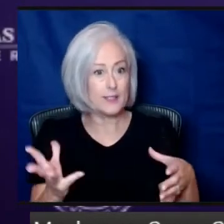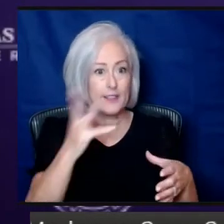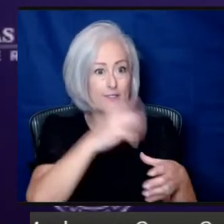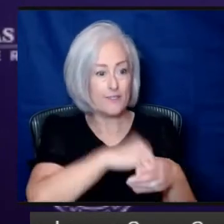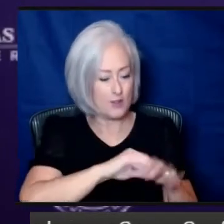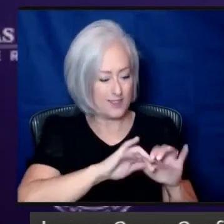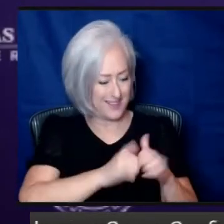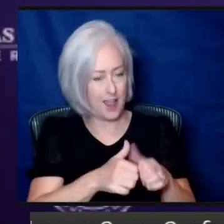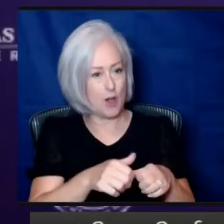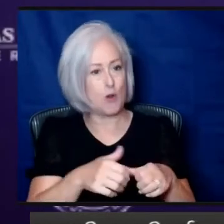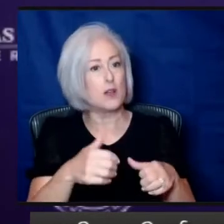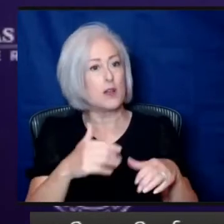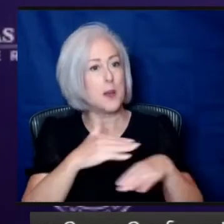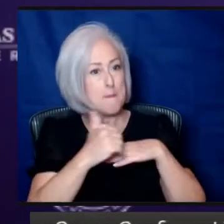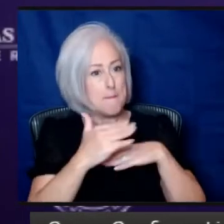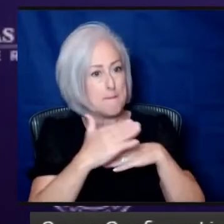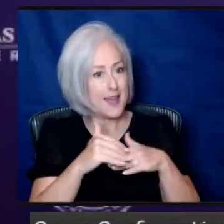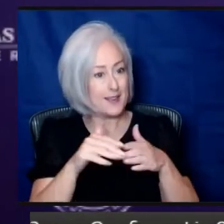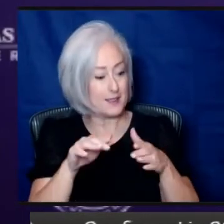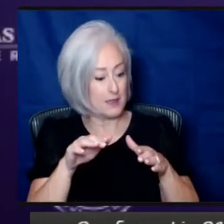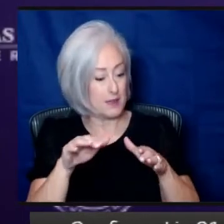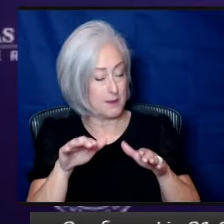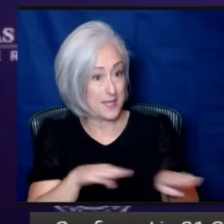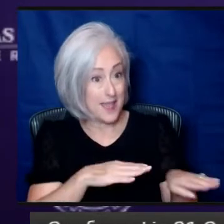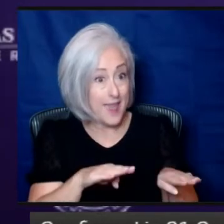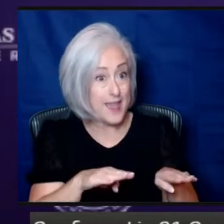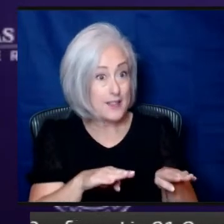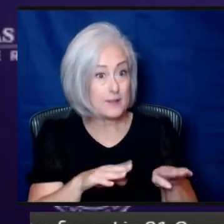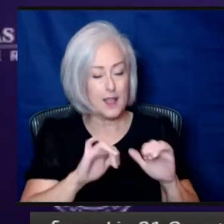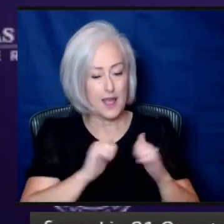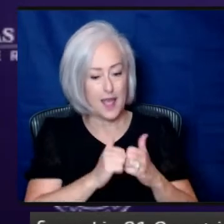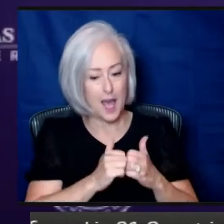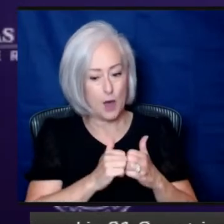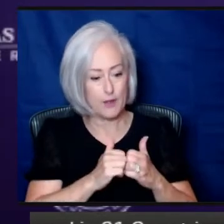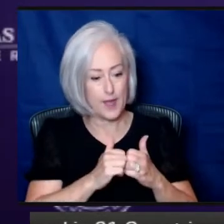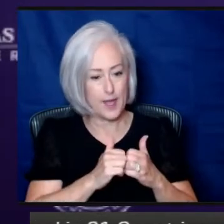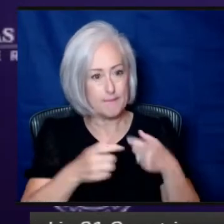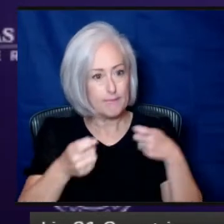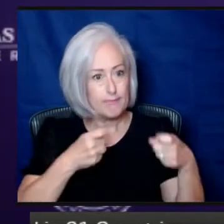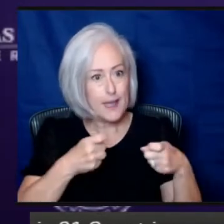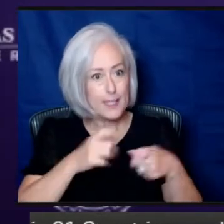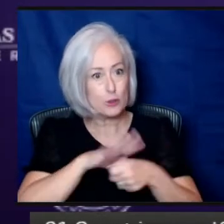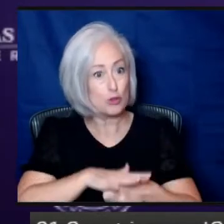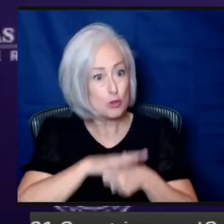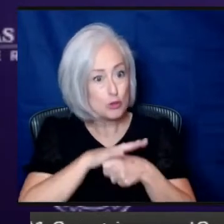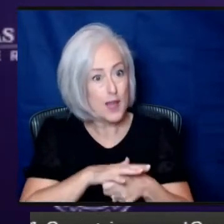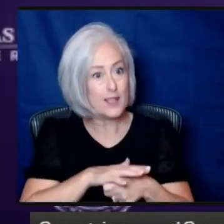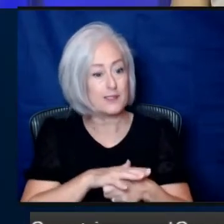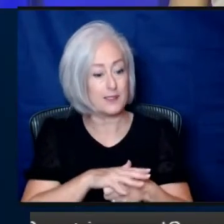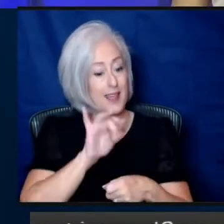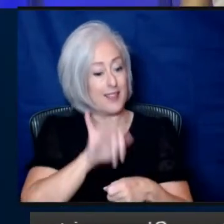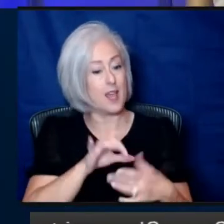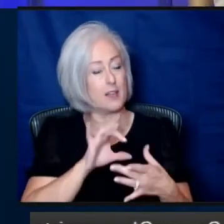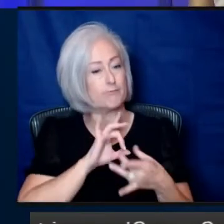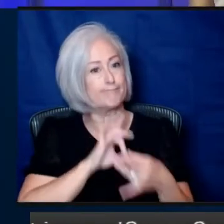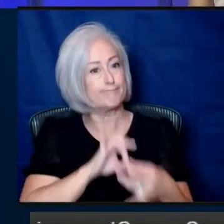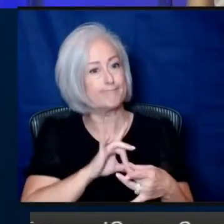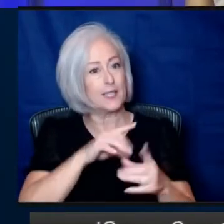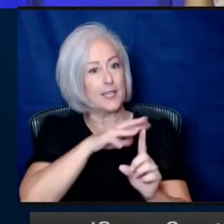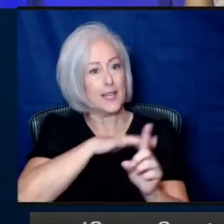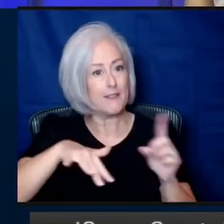they respond to stressors in their world. And a lot of that comes down to environmental modification. I have a question for you